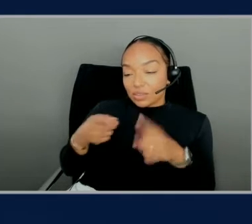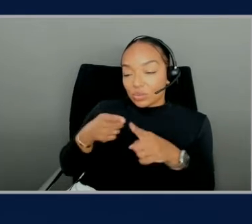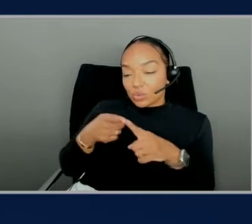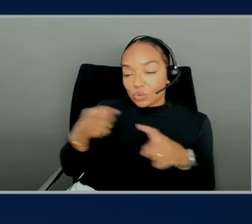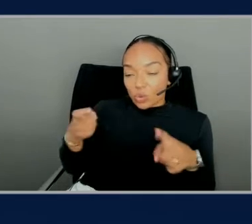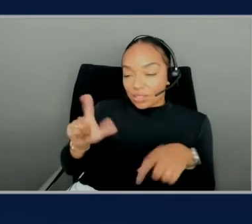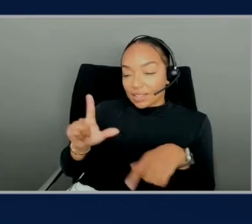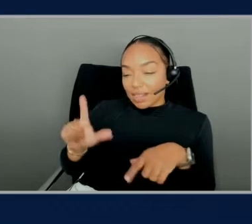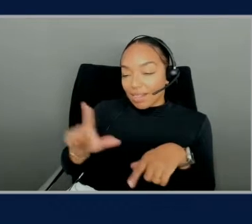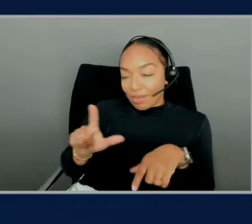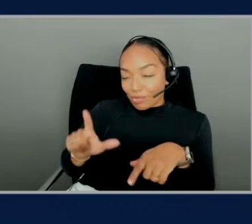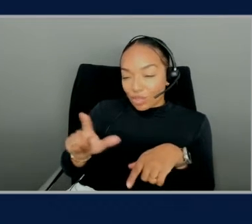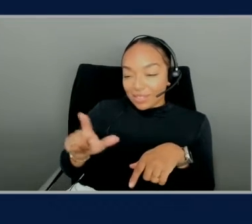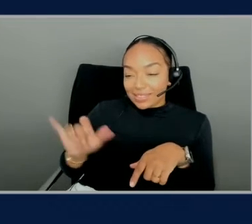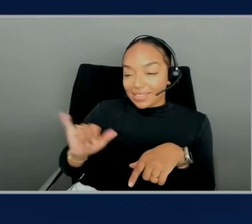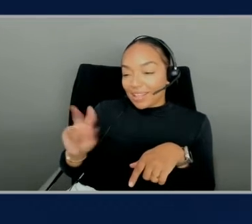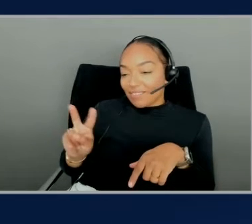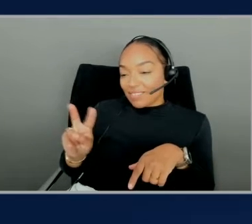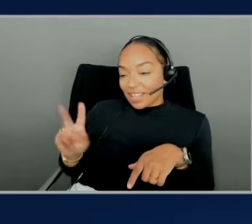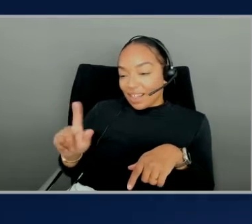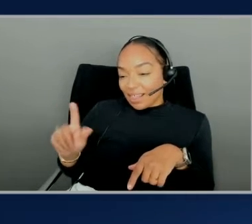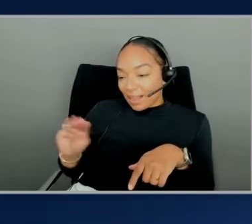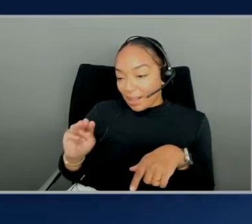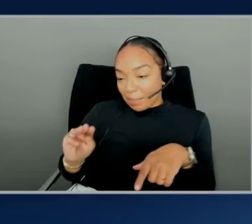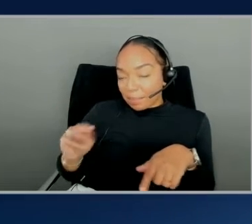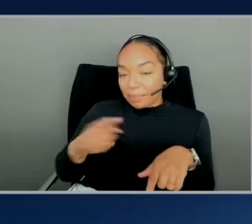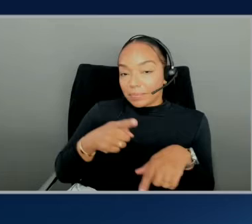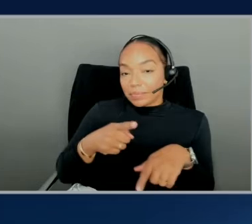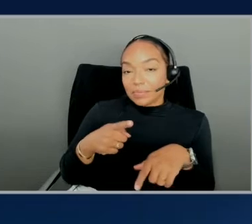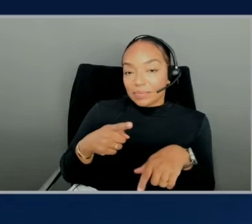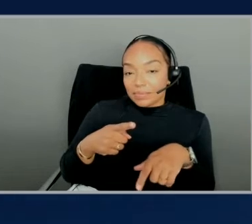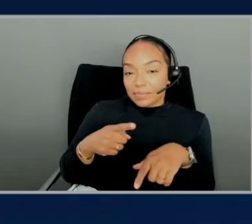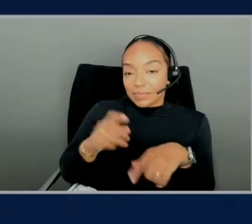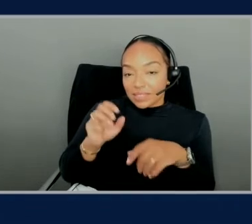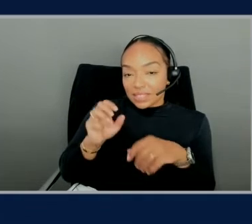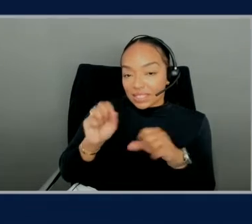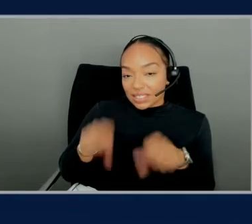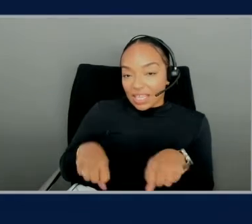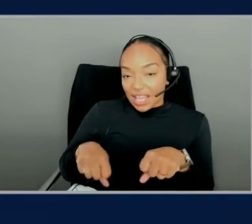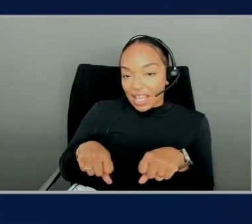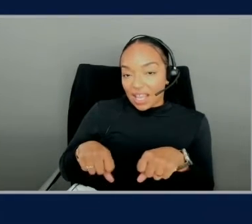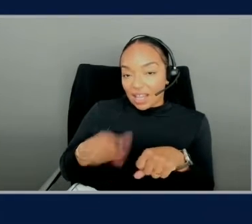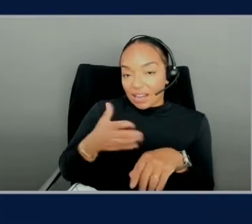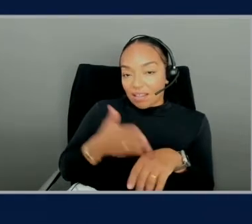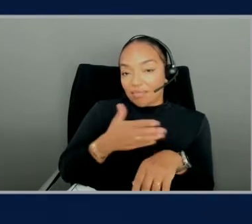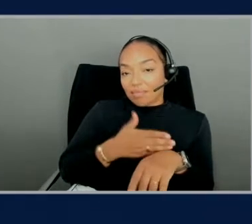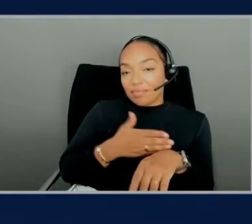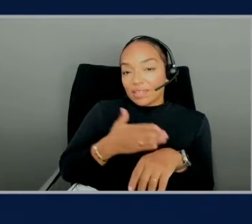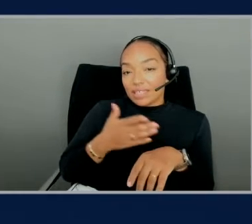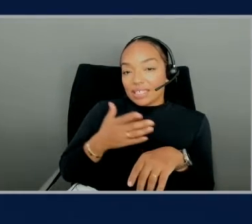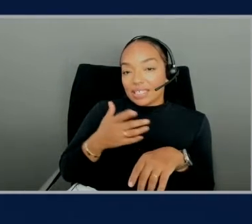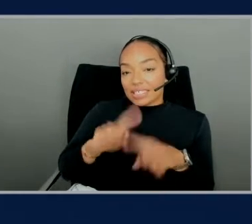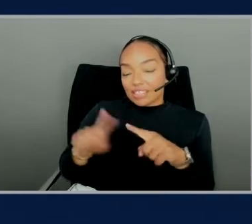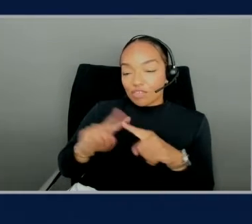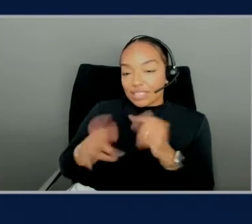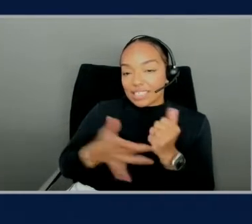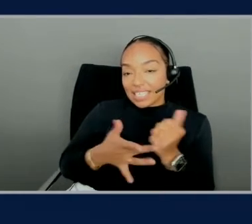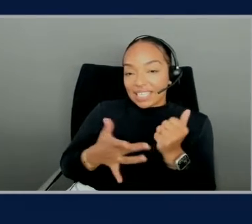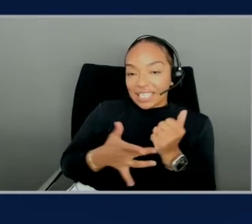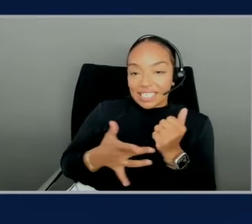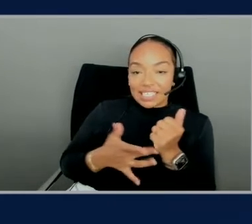VLLM, wherein they can particularly optimize with techniques such as speculative decoding